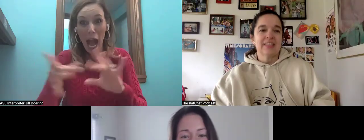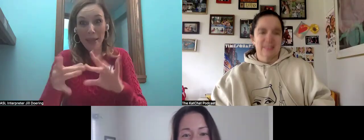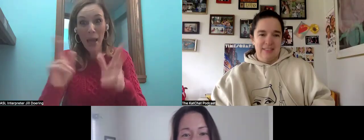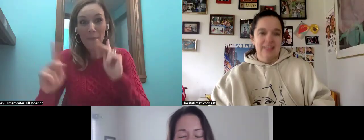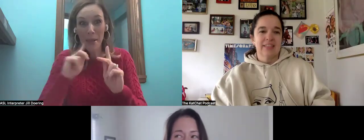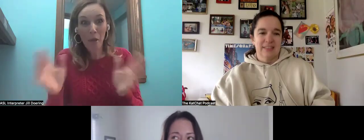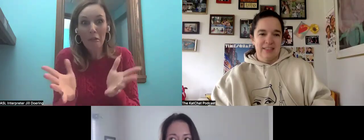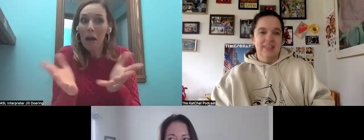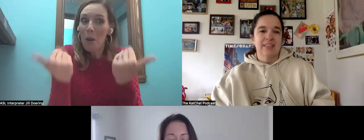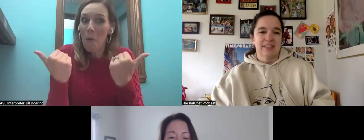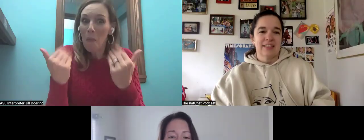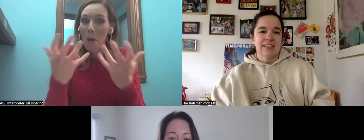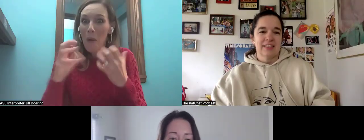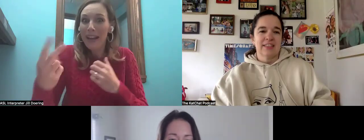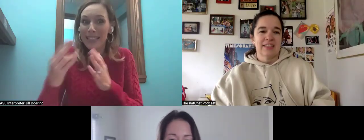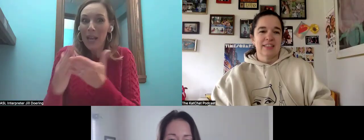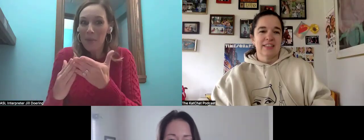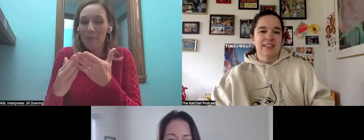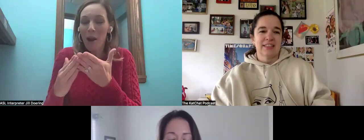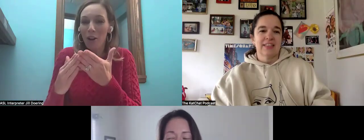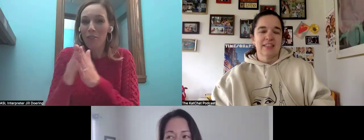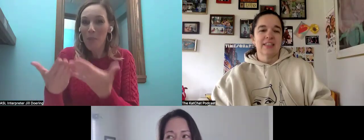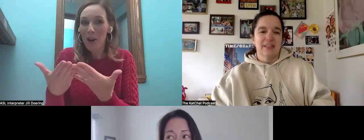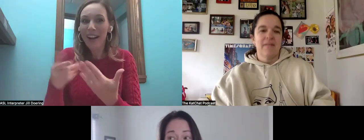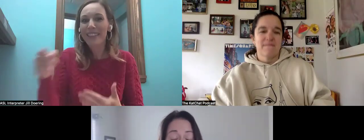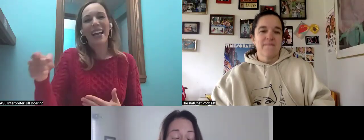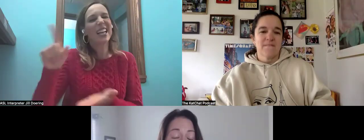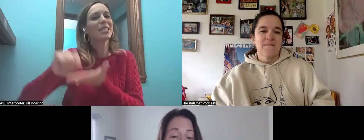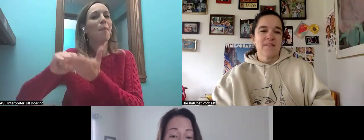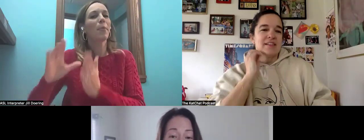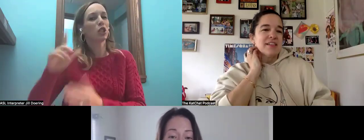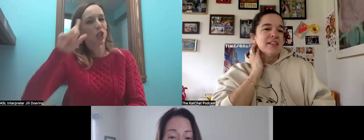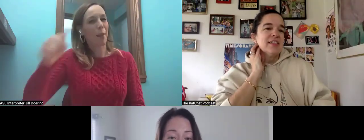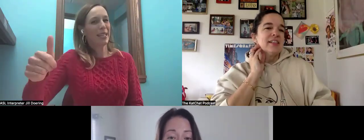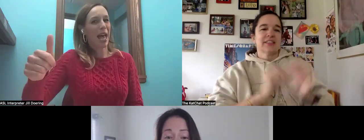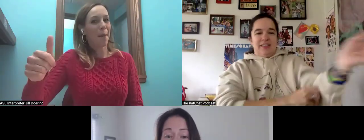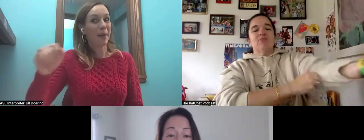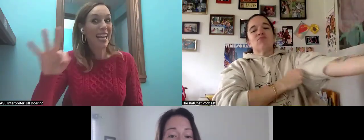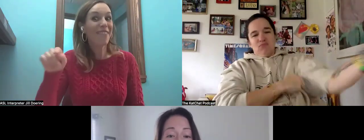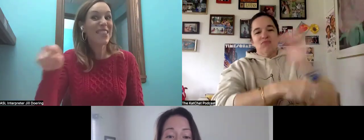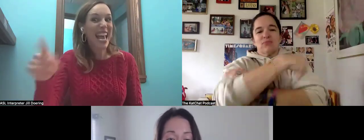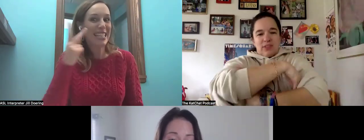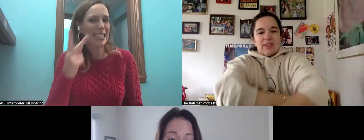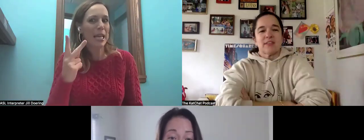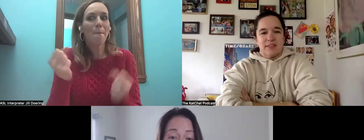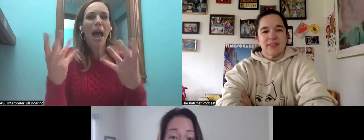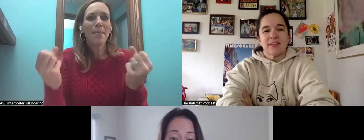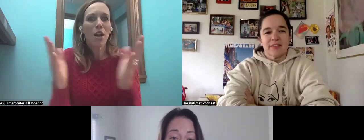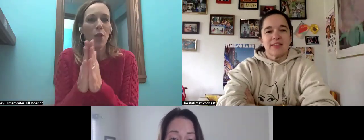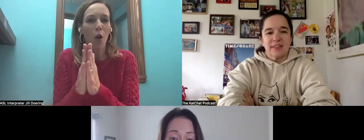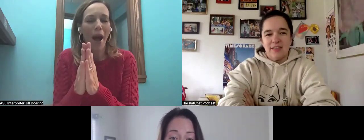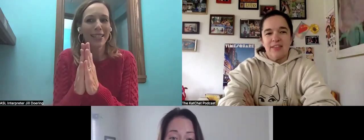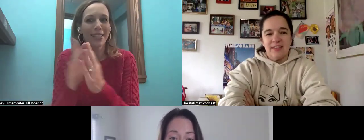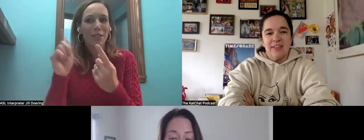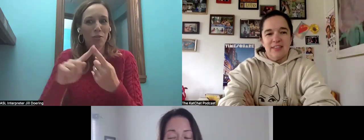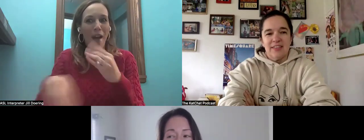to happen because it's sort of like a publisher's call on that one. I think if they see the requests, I'd be more than happy to continue